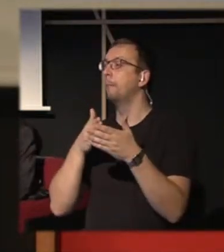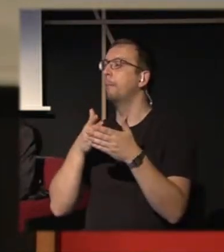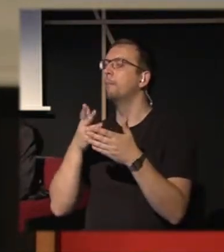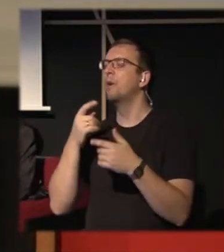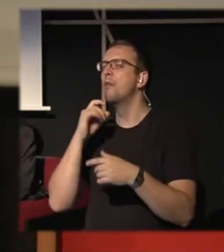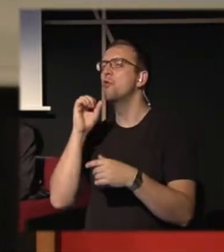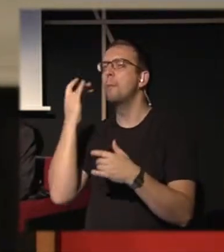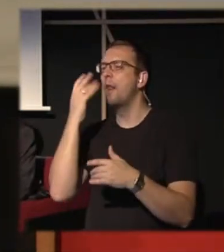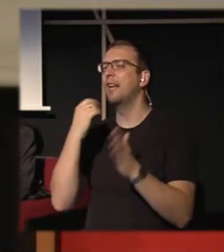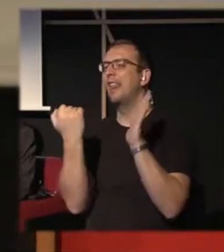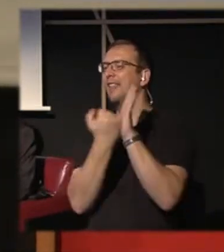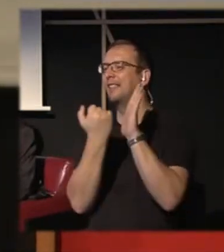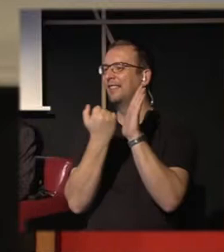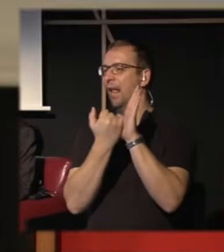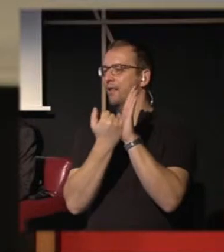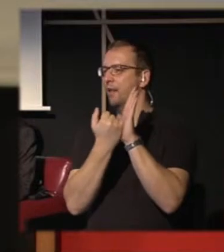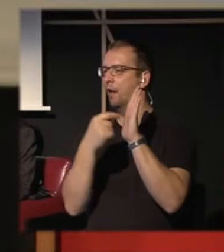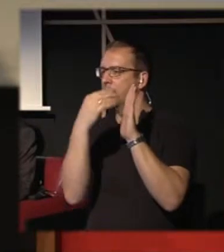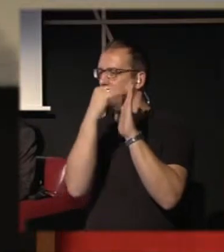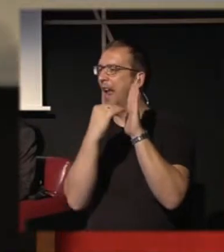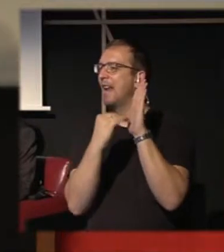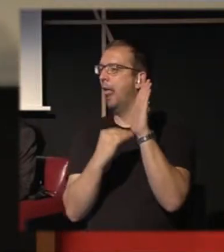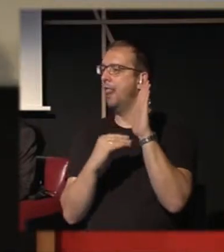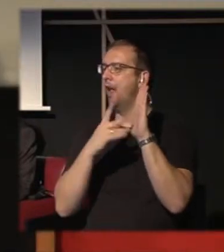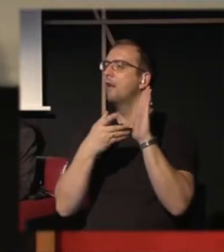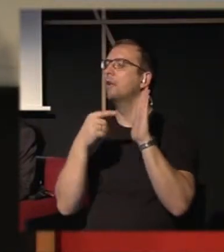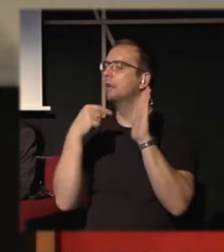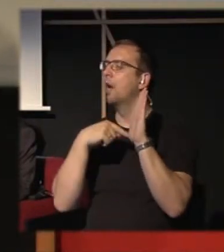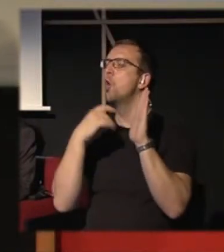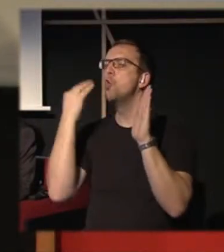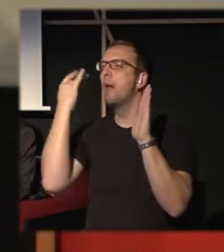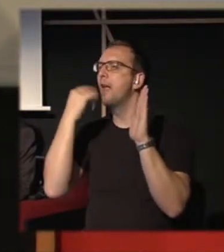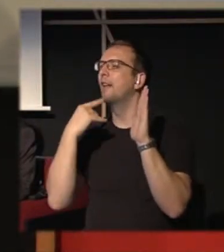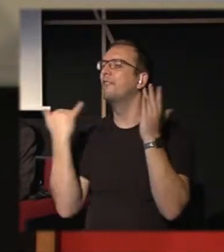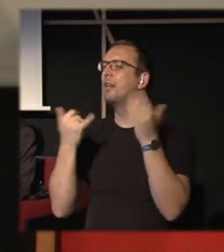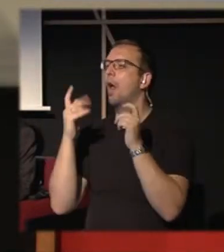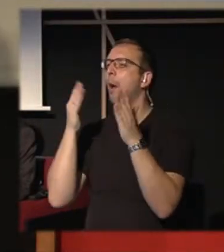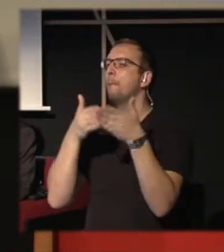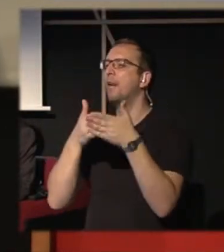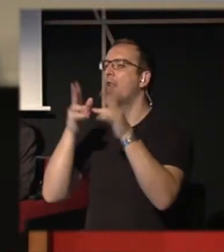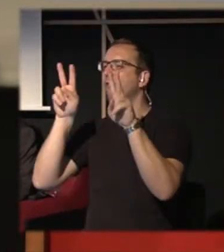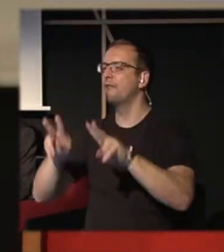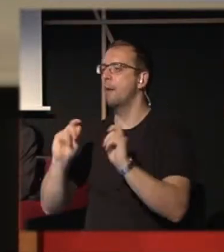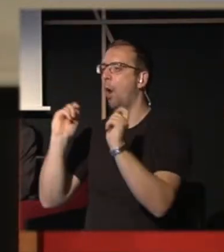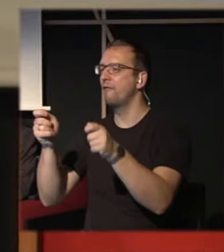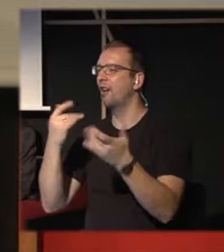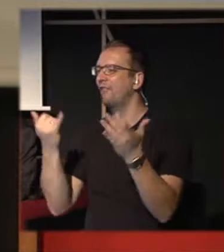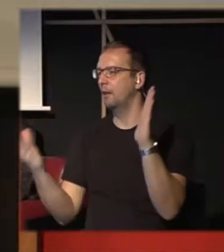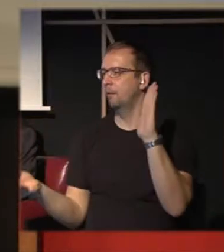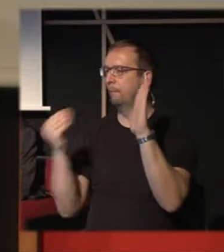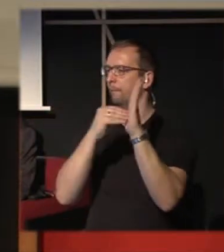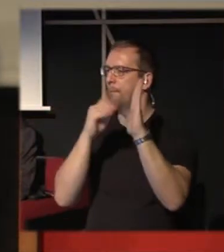into context before moving on to the DAO role specifically. So I'm part of what is called the